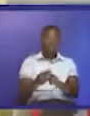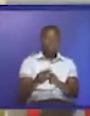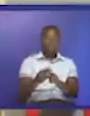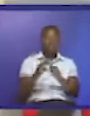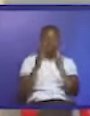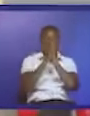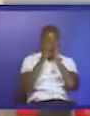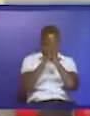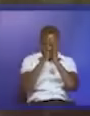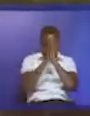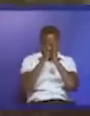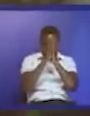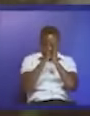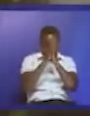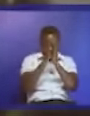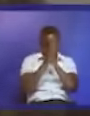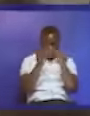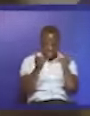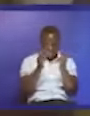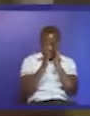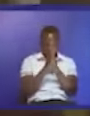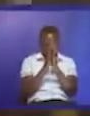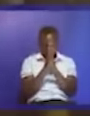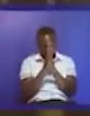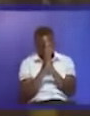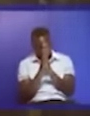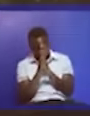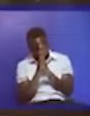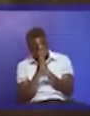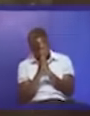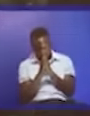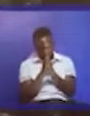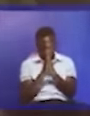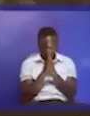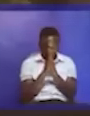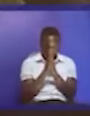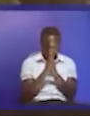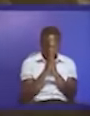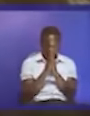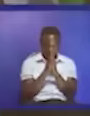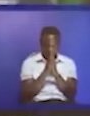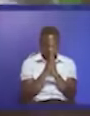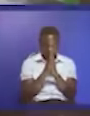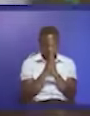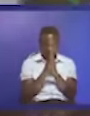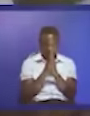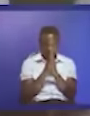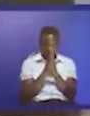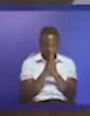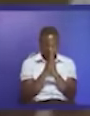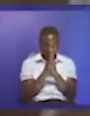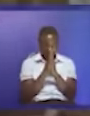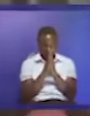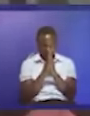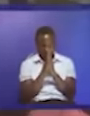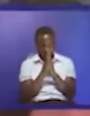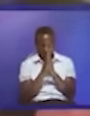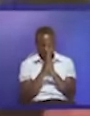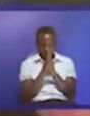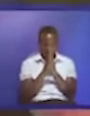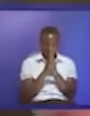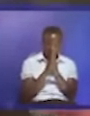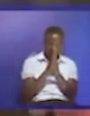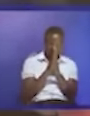pray. Open your mouth and pray. Open your mouth and pray. Shabakatoka segeteba,